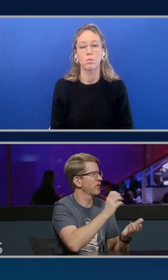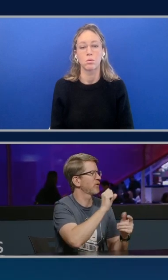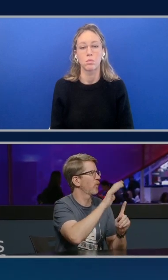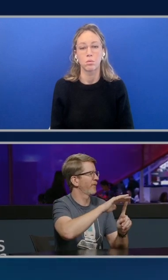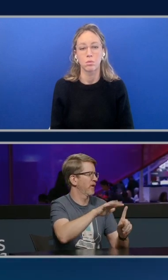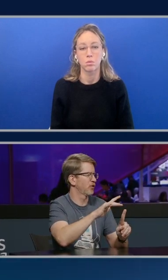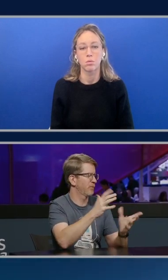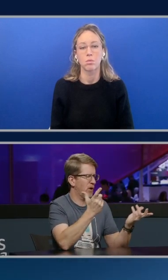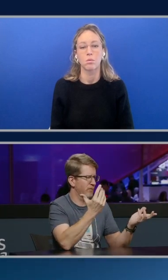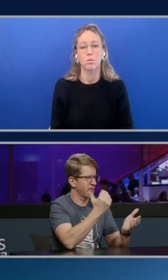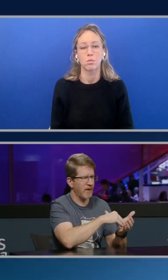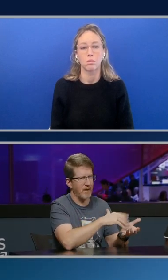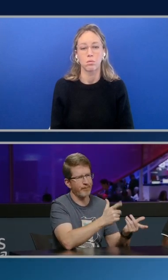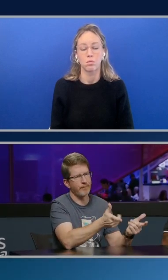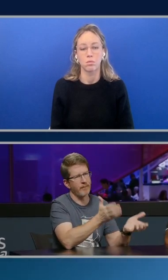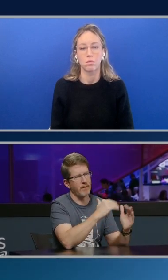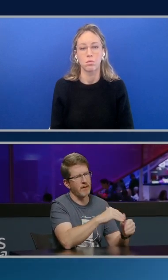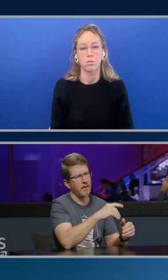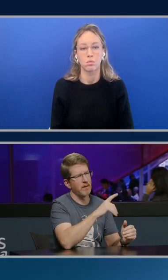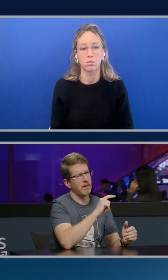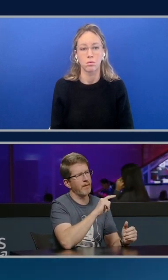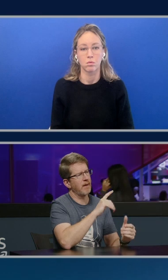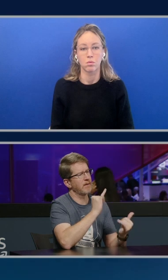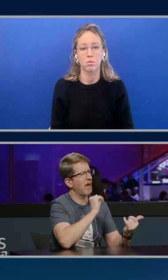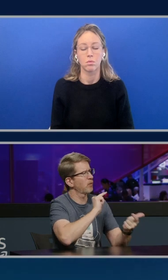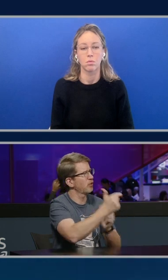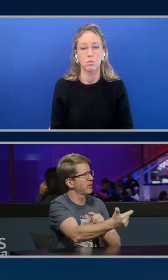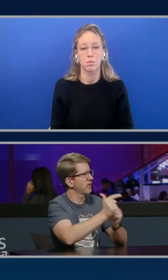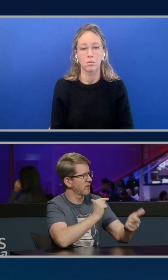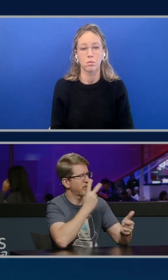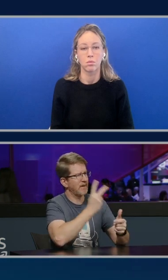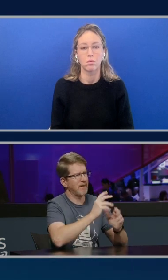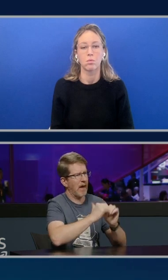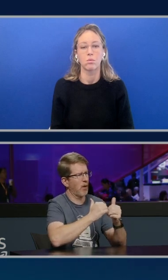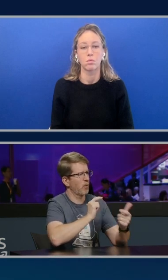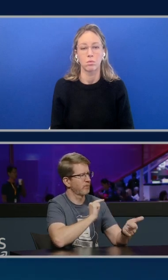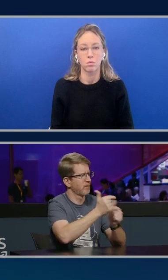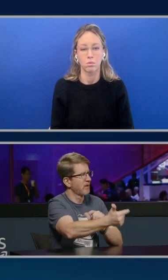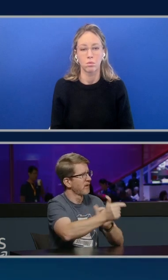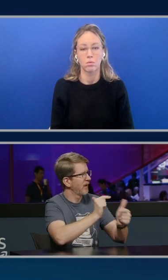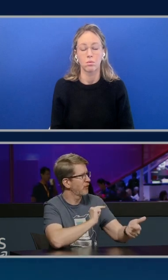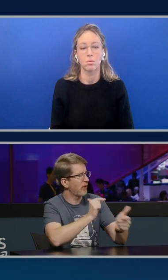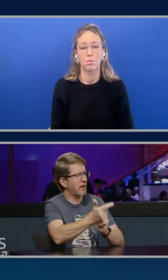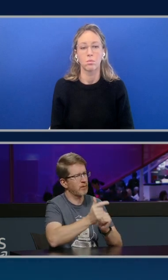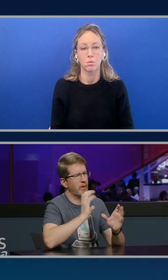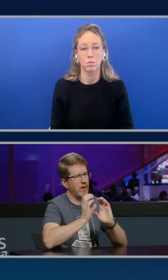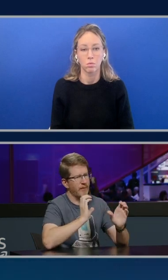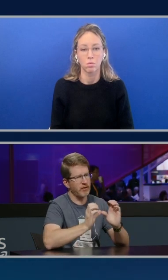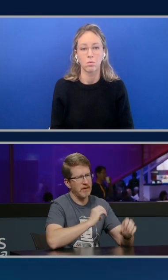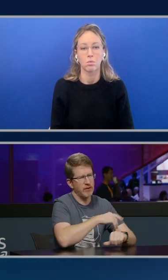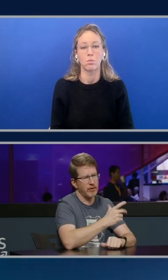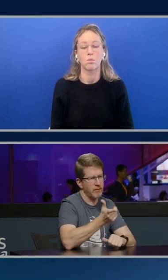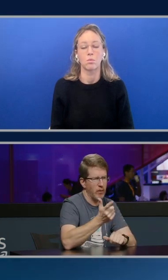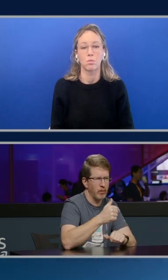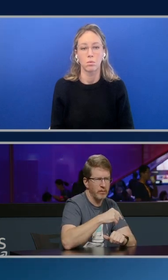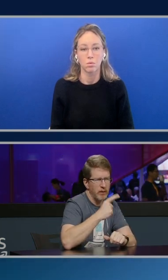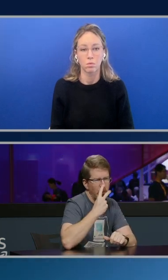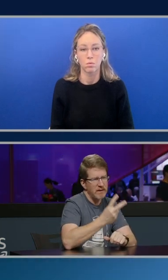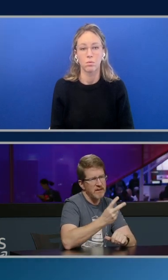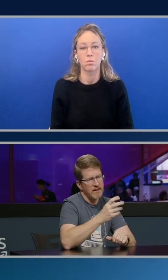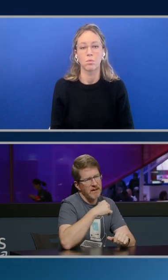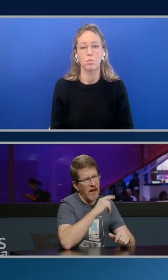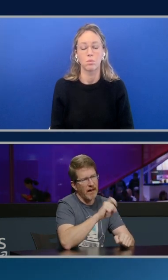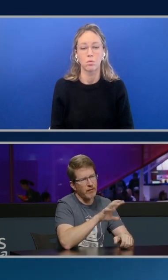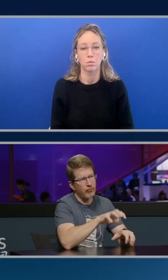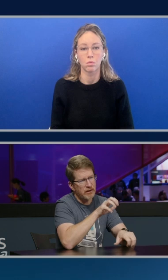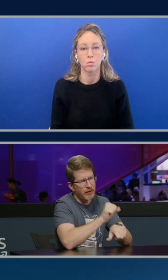from the dictionary that aren't there, again, those are being fingerspelled. And then they go back and forth with the interaction